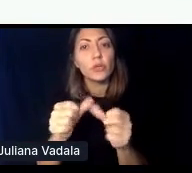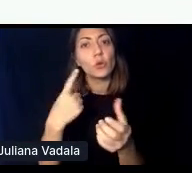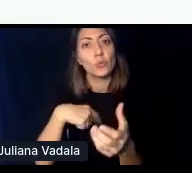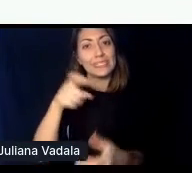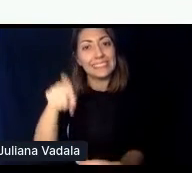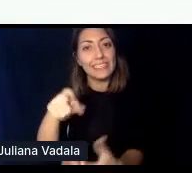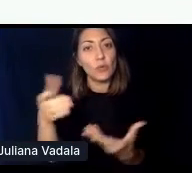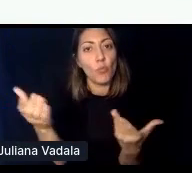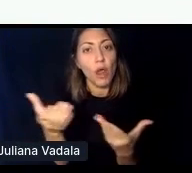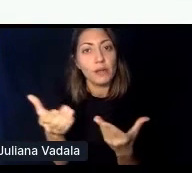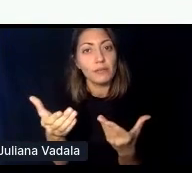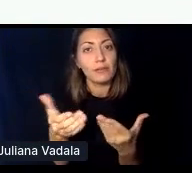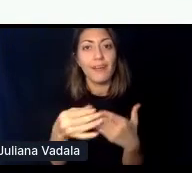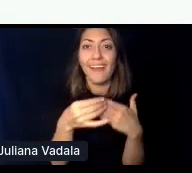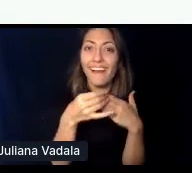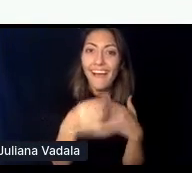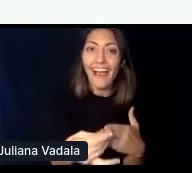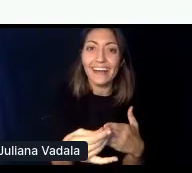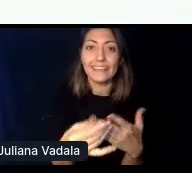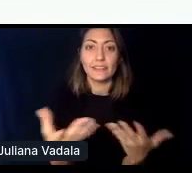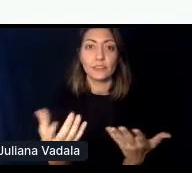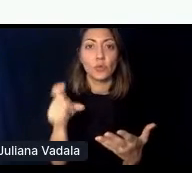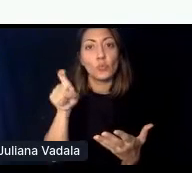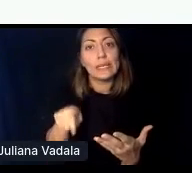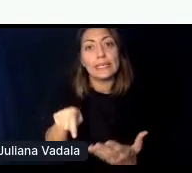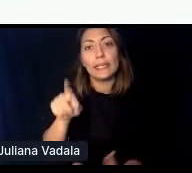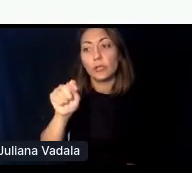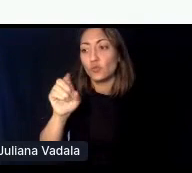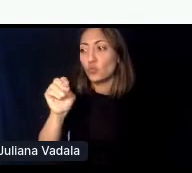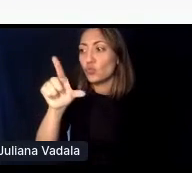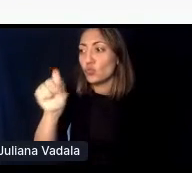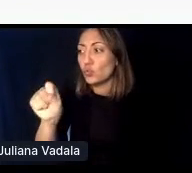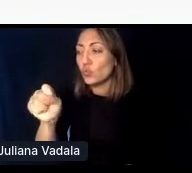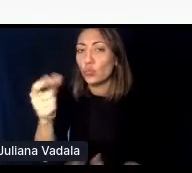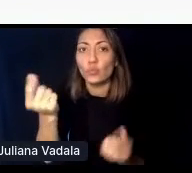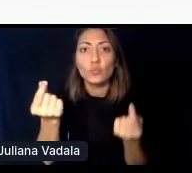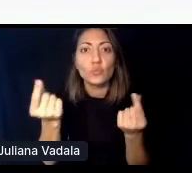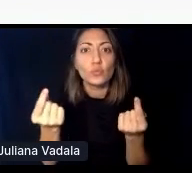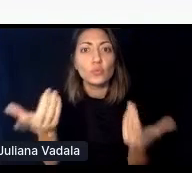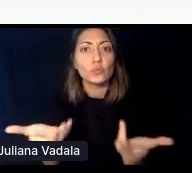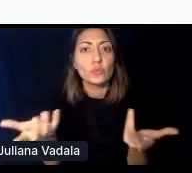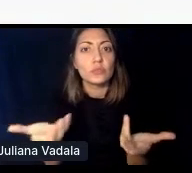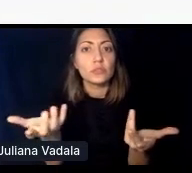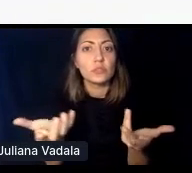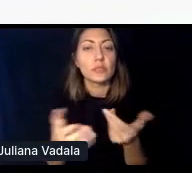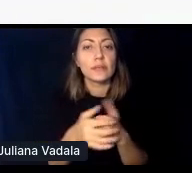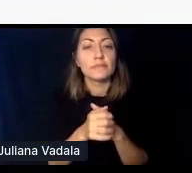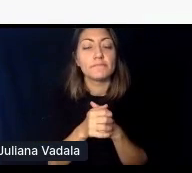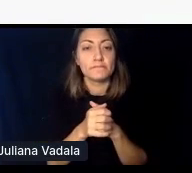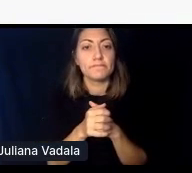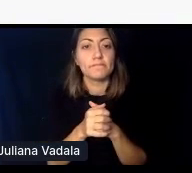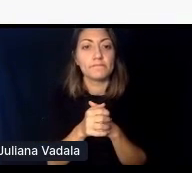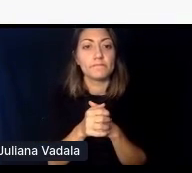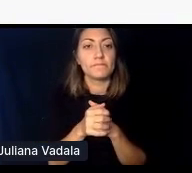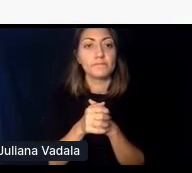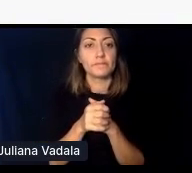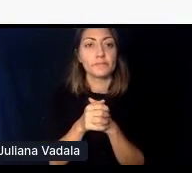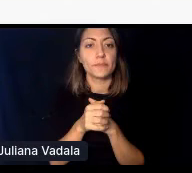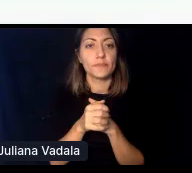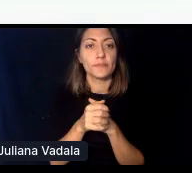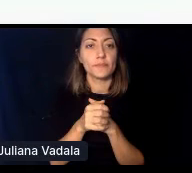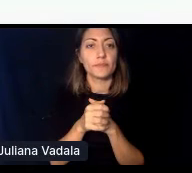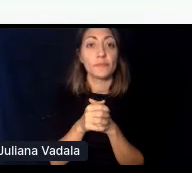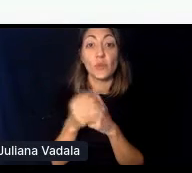Brian Shears, a UCLA-based psychologist who has worked throughout the summer and now into the fall with Indivisible